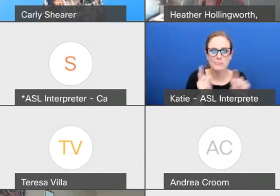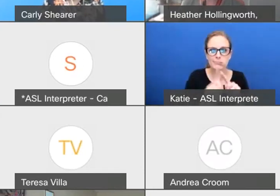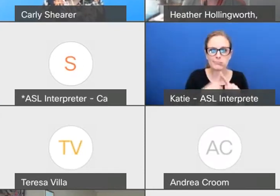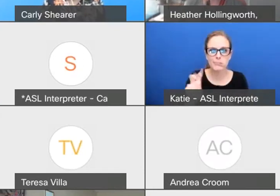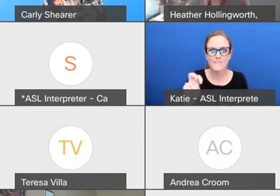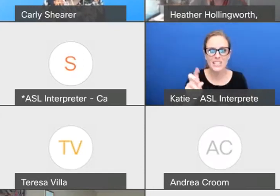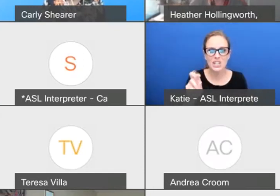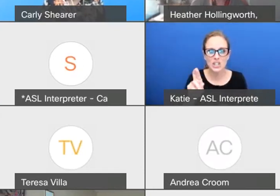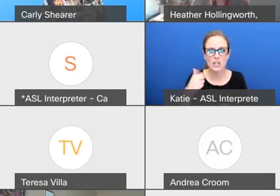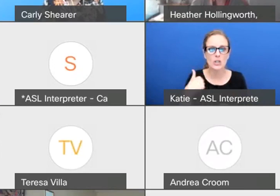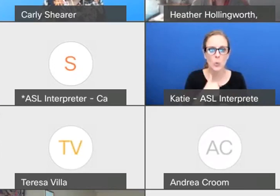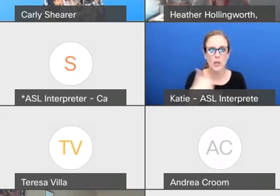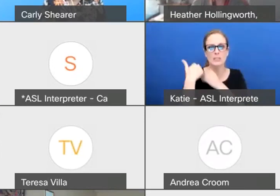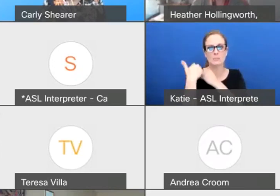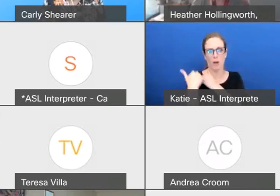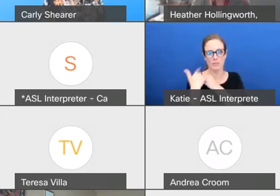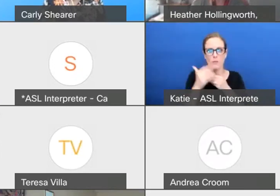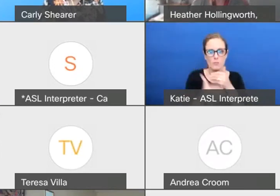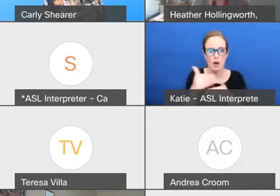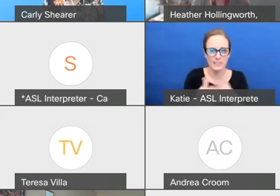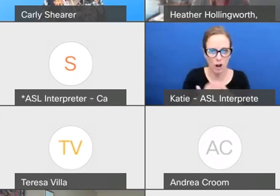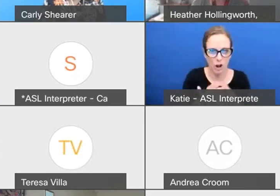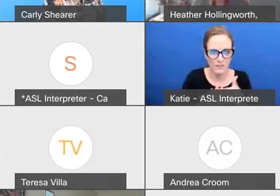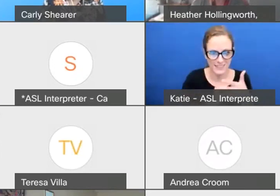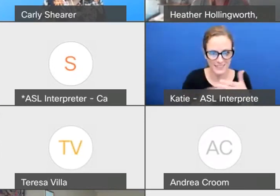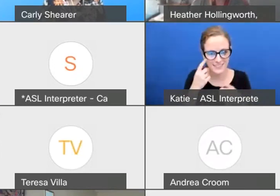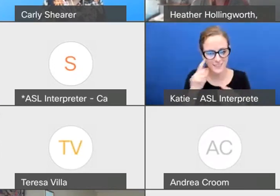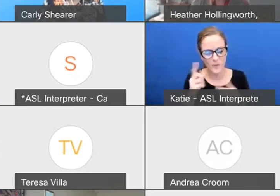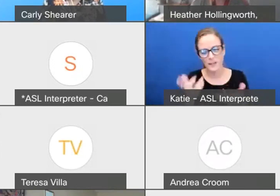responsible for processing all of this for. So